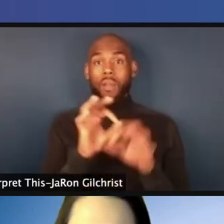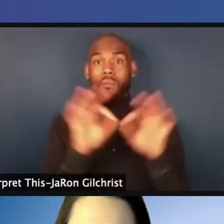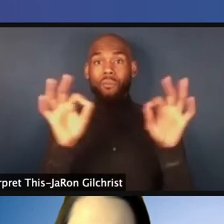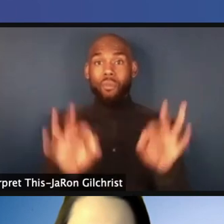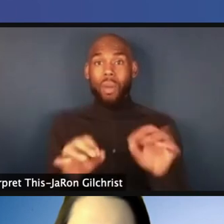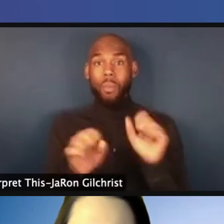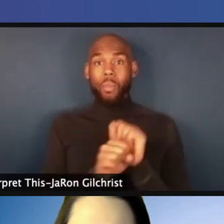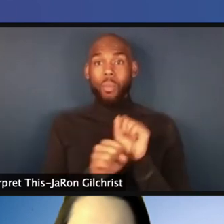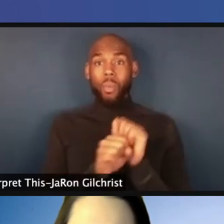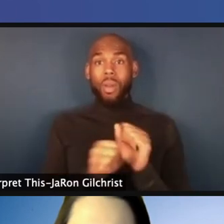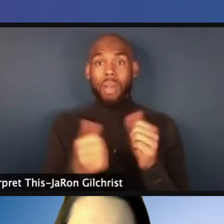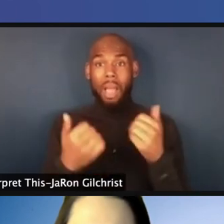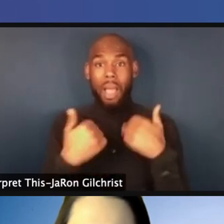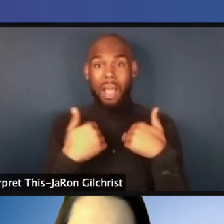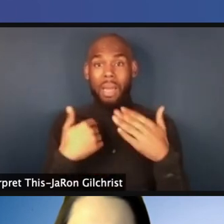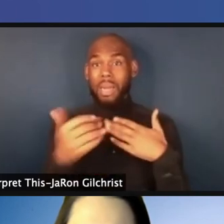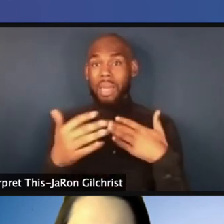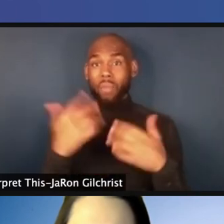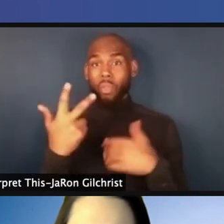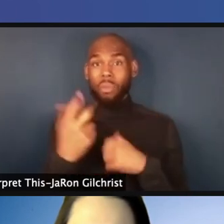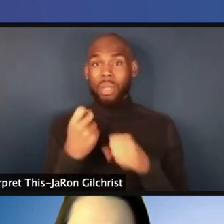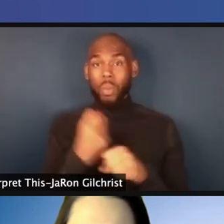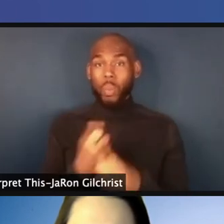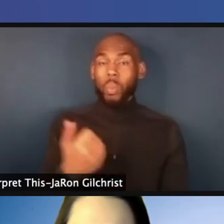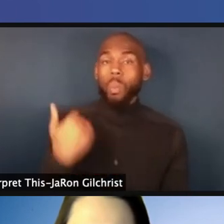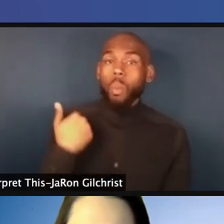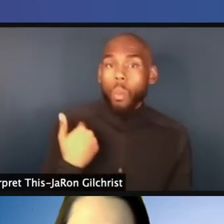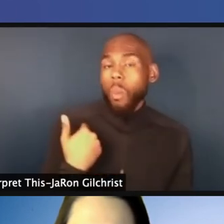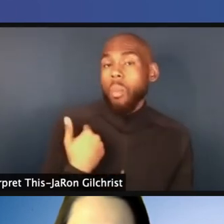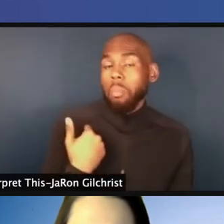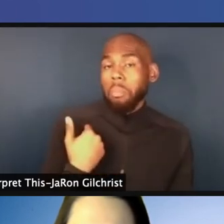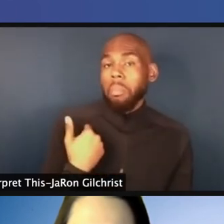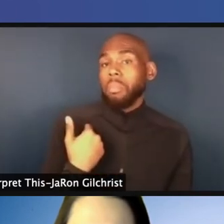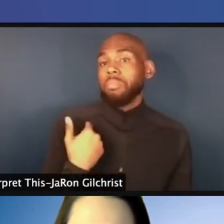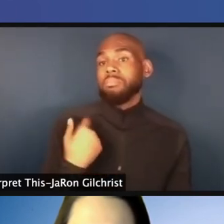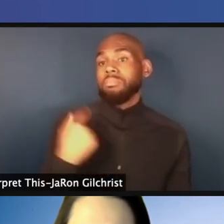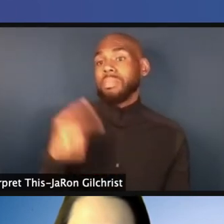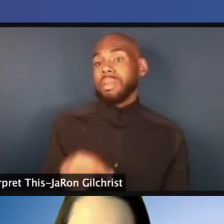even 3 years ago, you